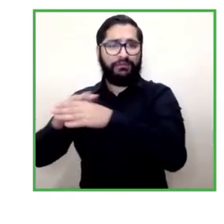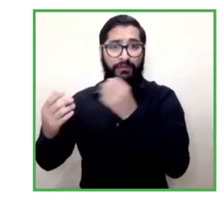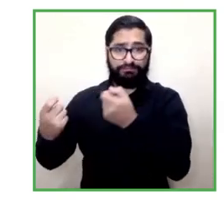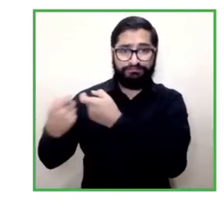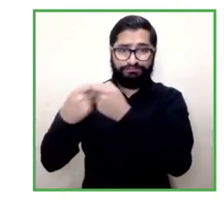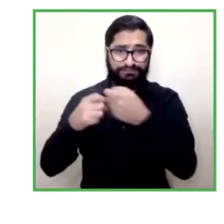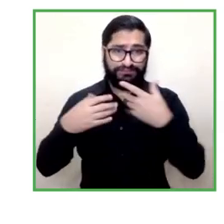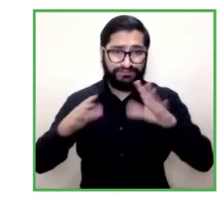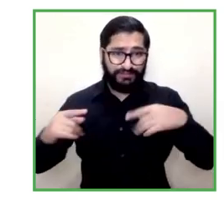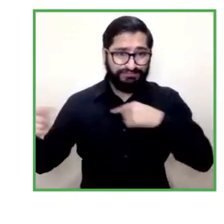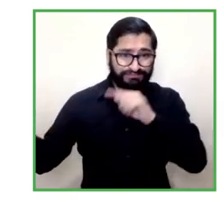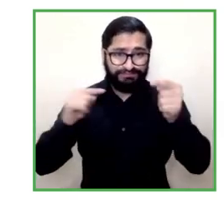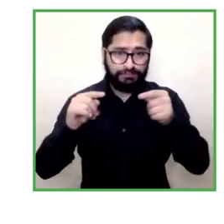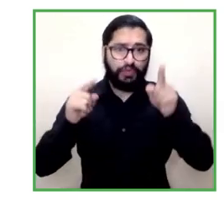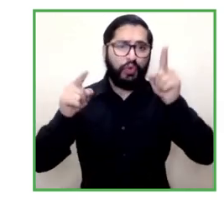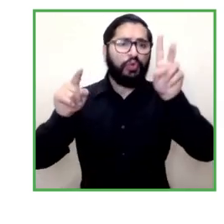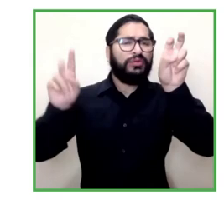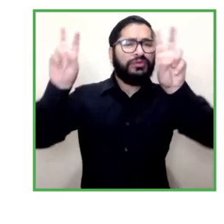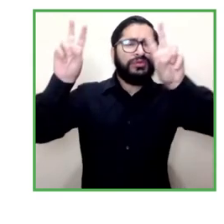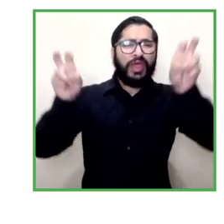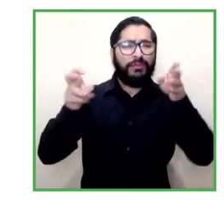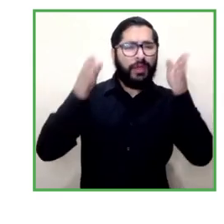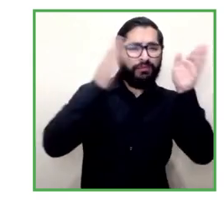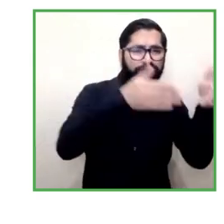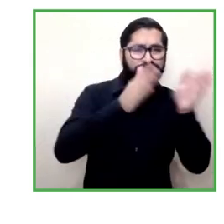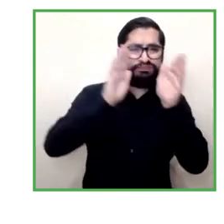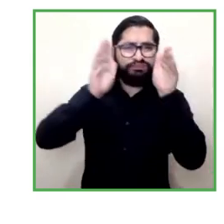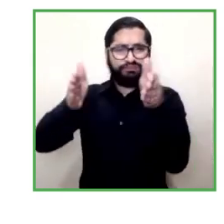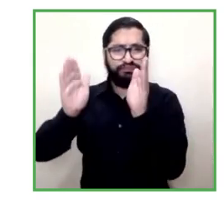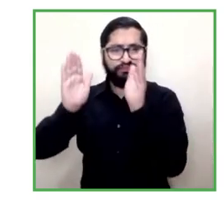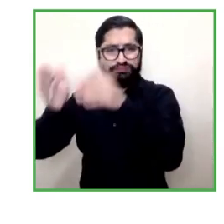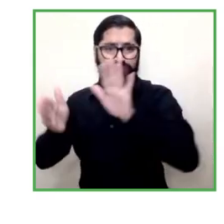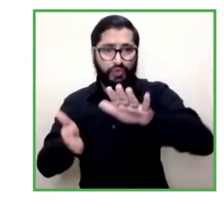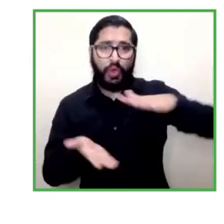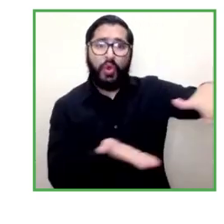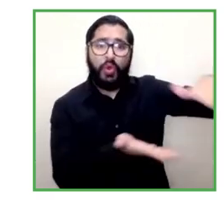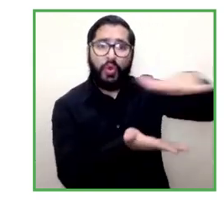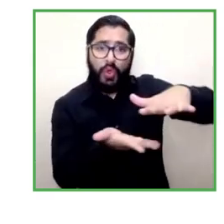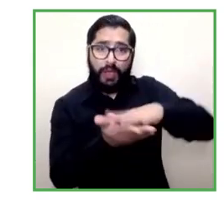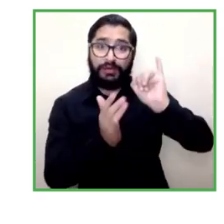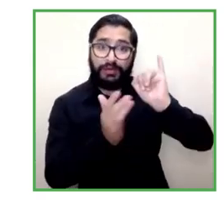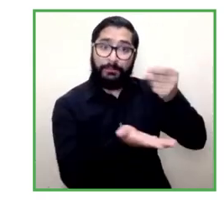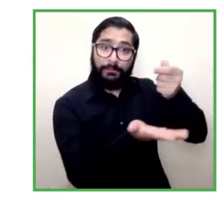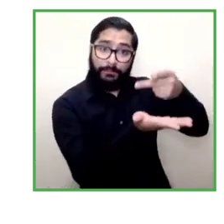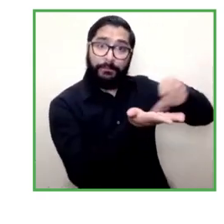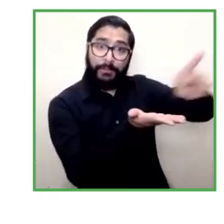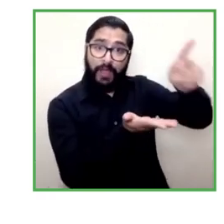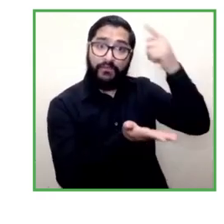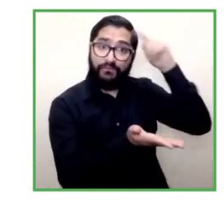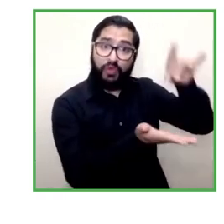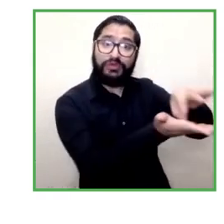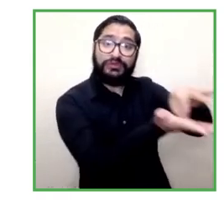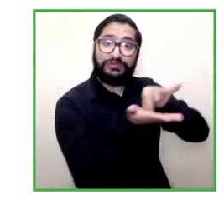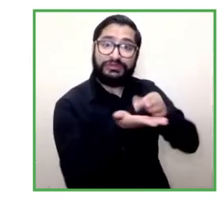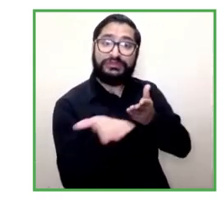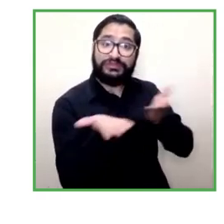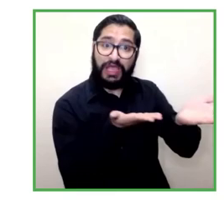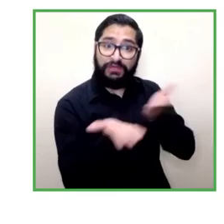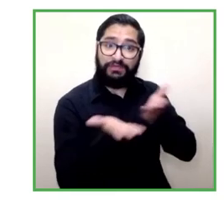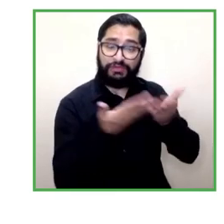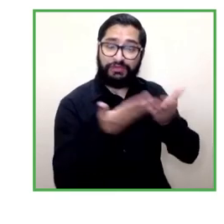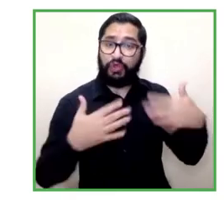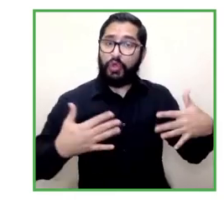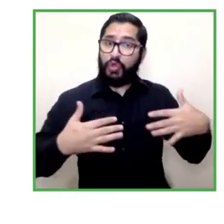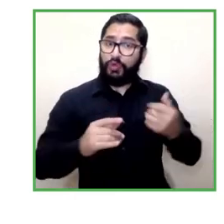for the service was one of our challenge. And the second was to reach the visually impaired people, because They are generally